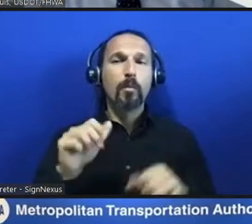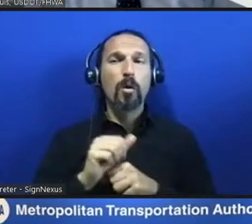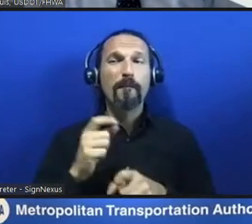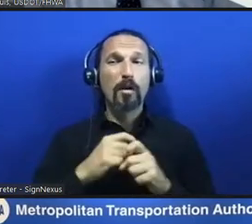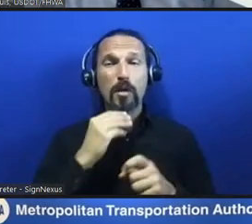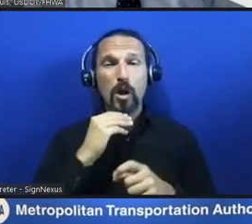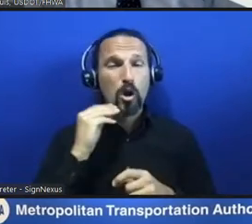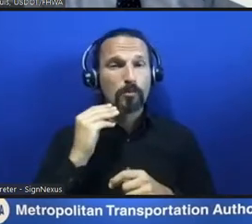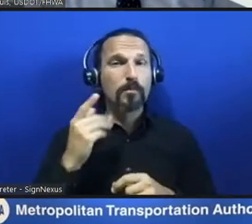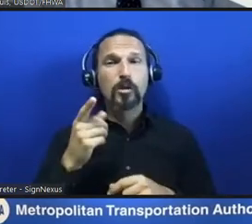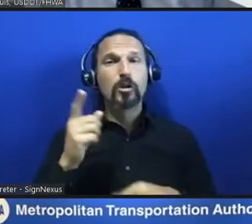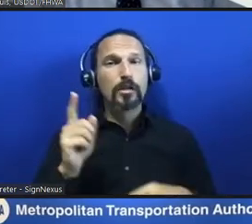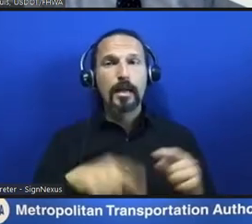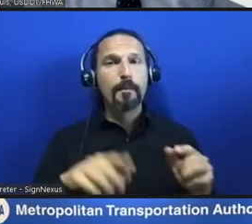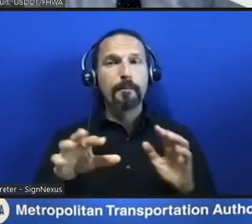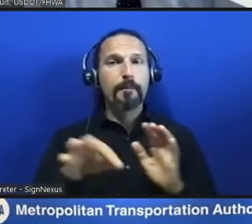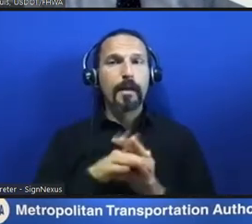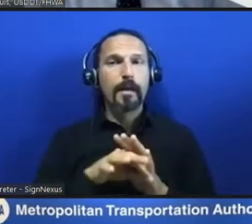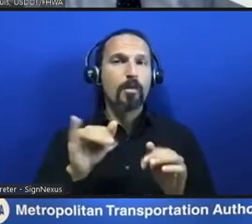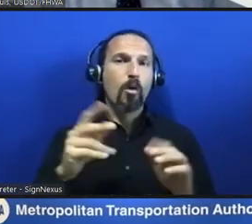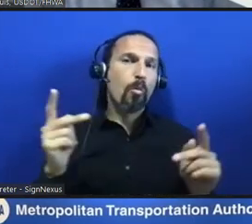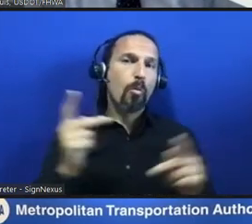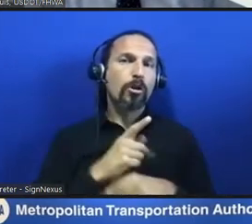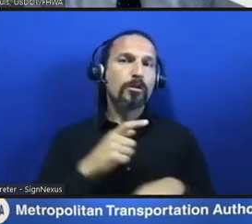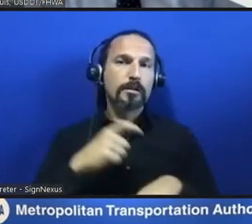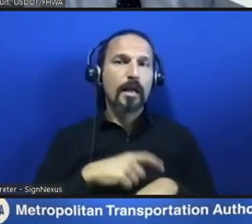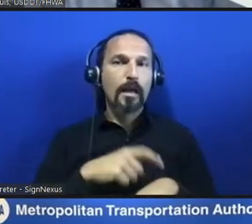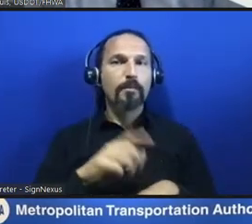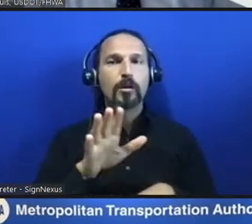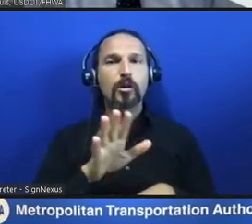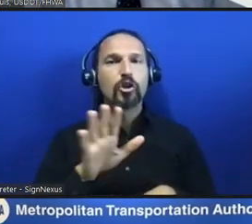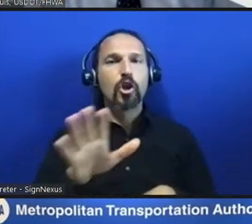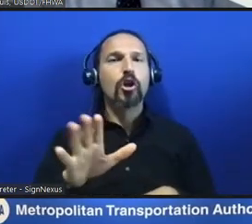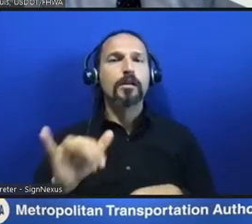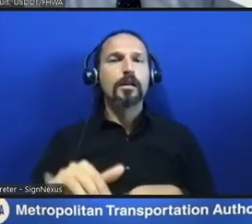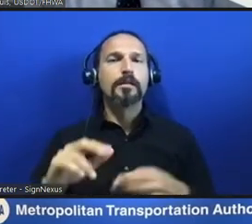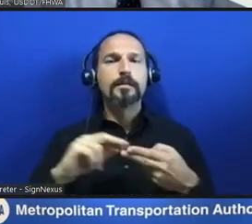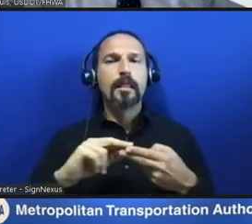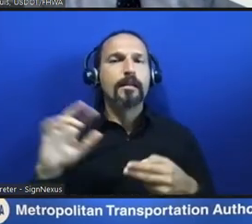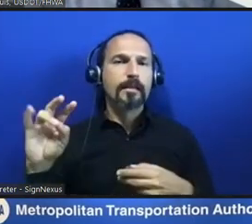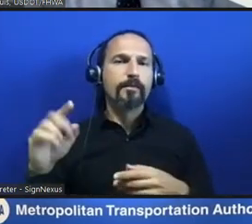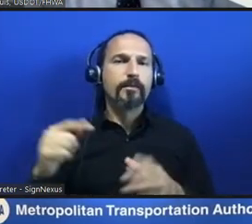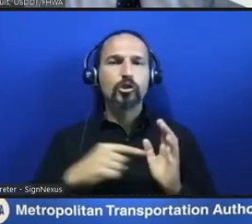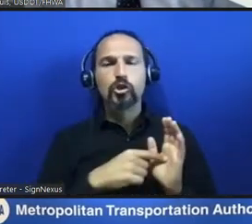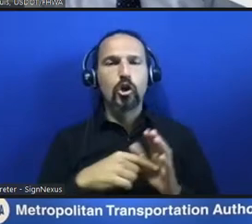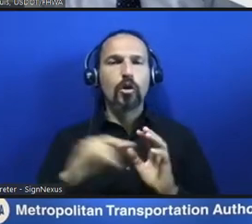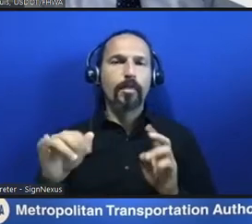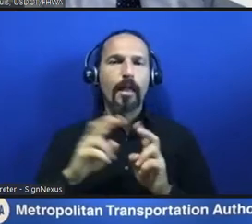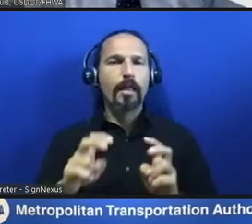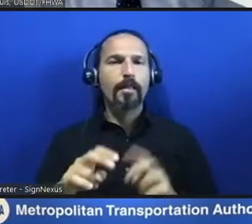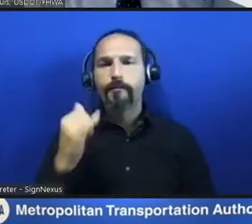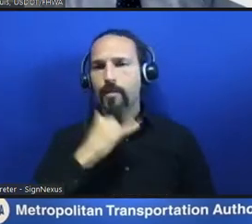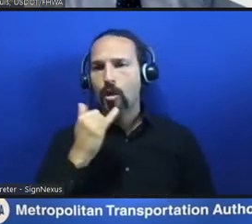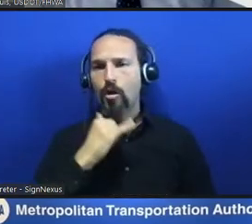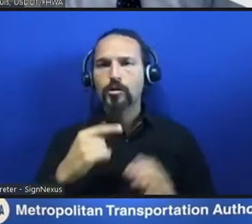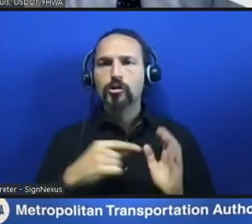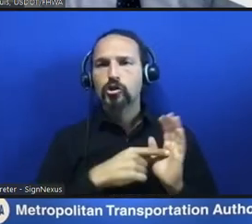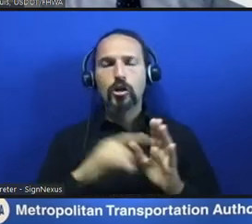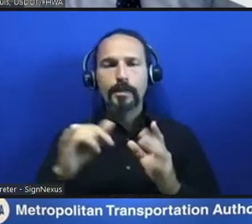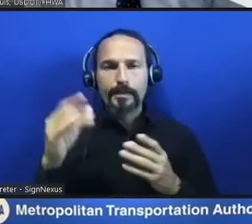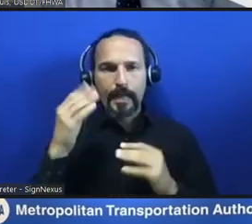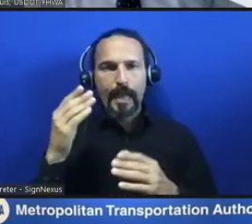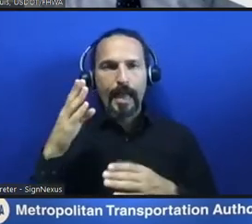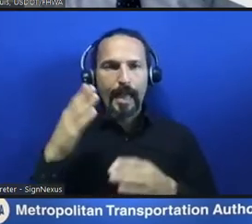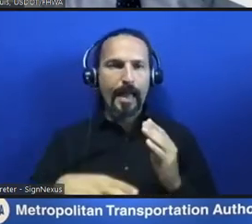you could not have chosen a worse time your slide 7 shows the analysis is flawed your underlying data